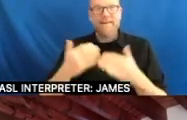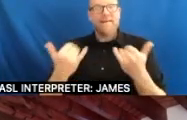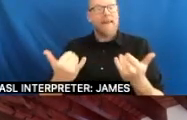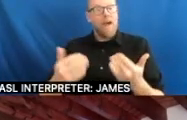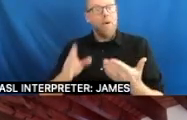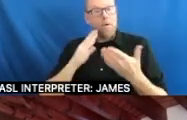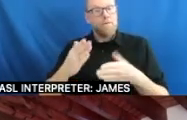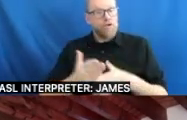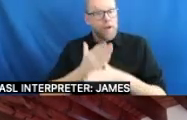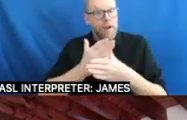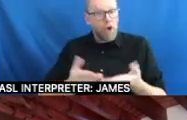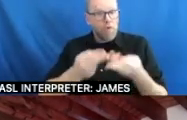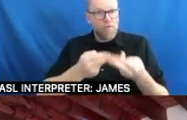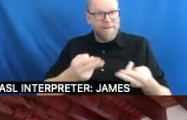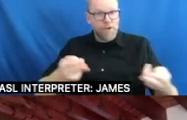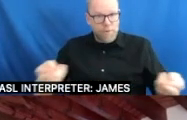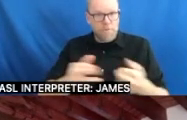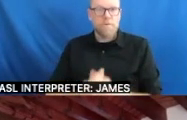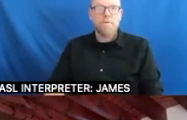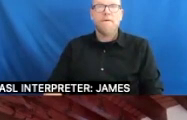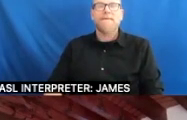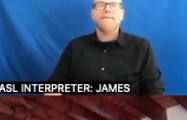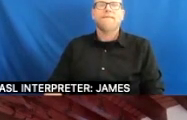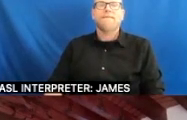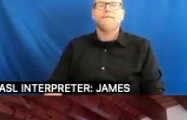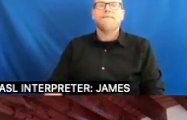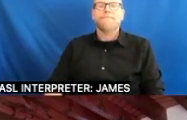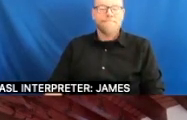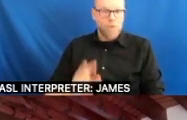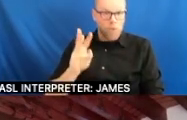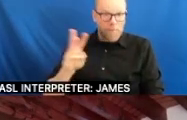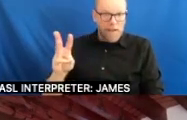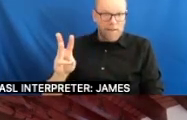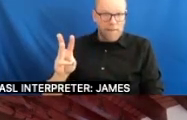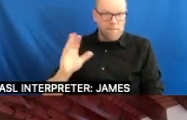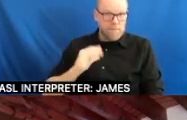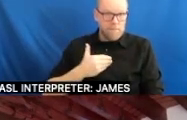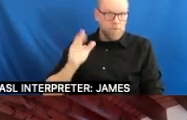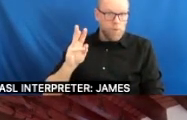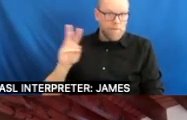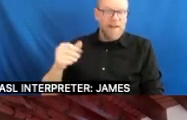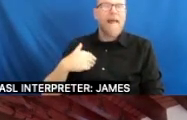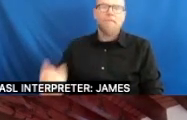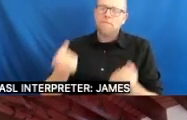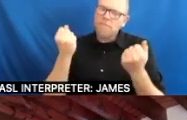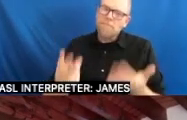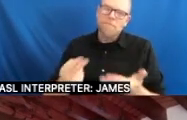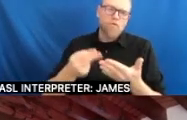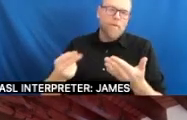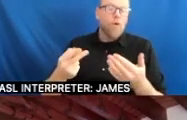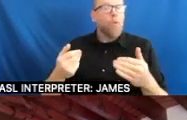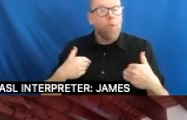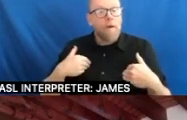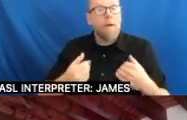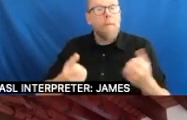some resources. So on our website, we have lots of resources. We have actually multiple websites